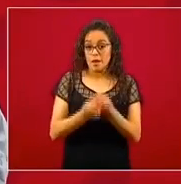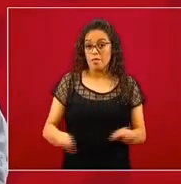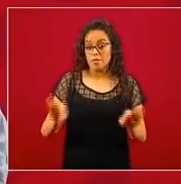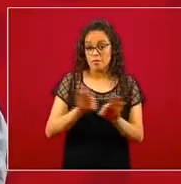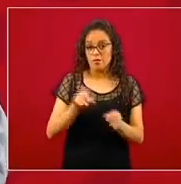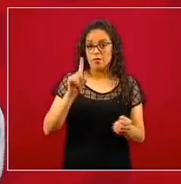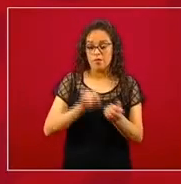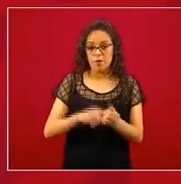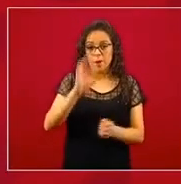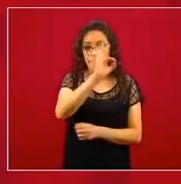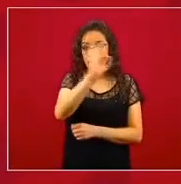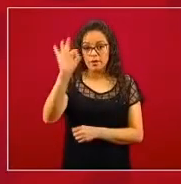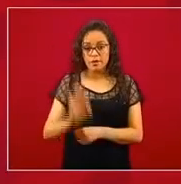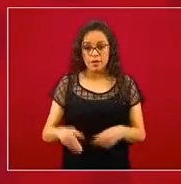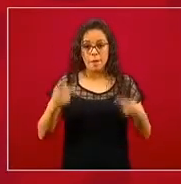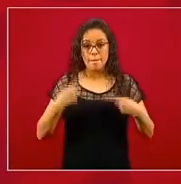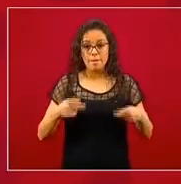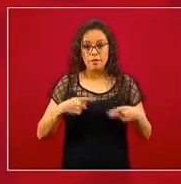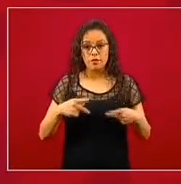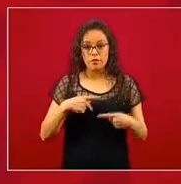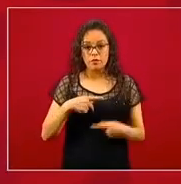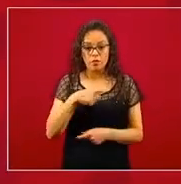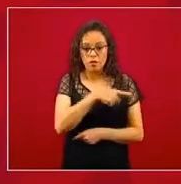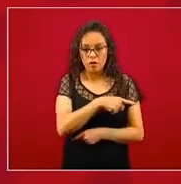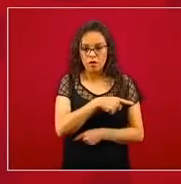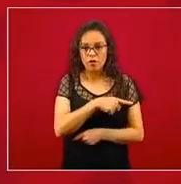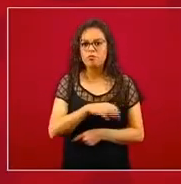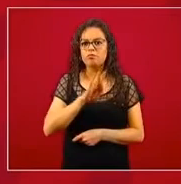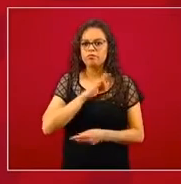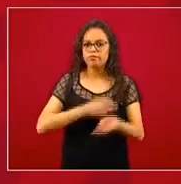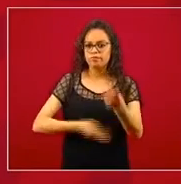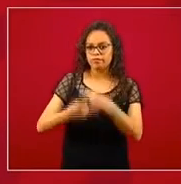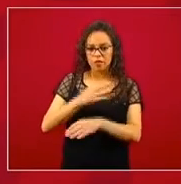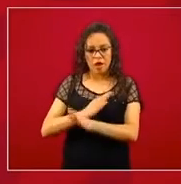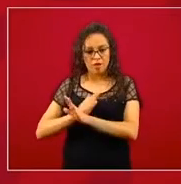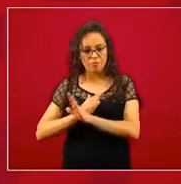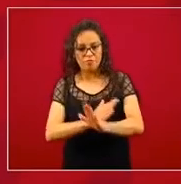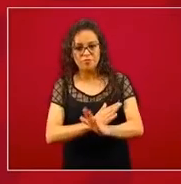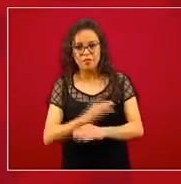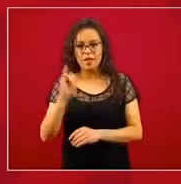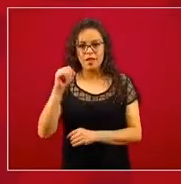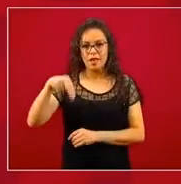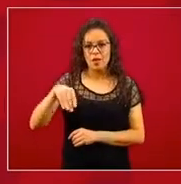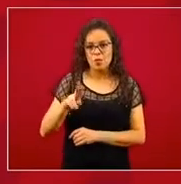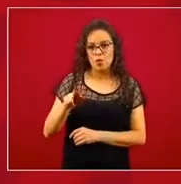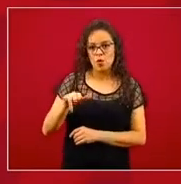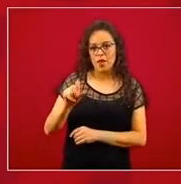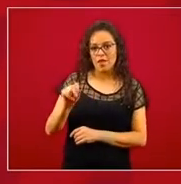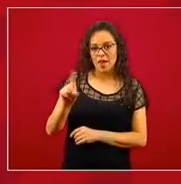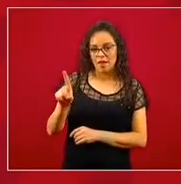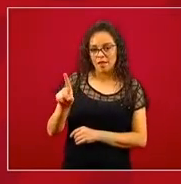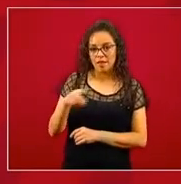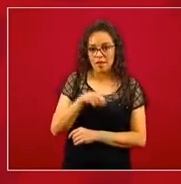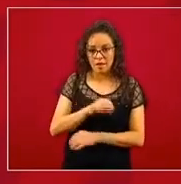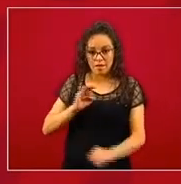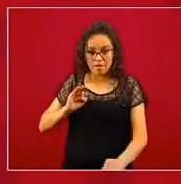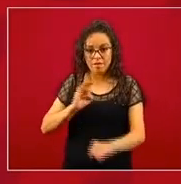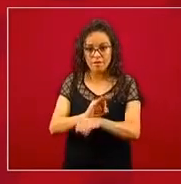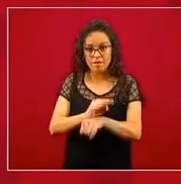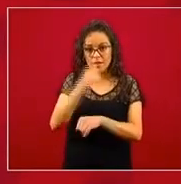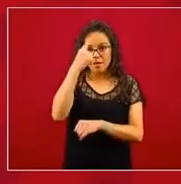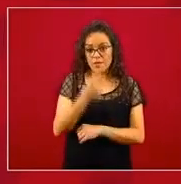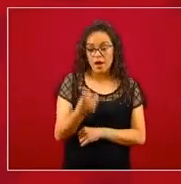the percentage of the population developing immunity in the case that immunity